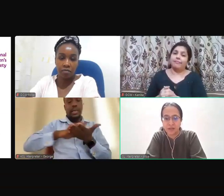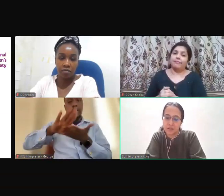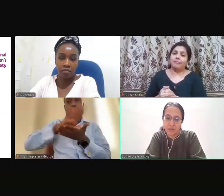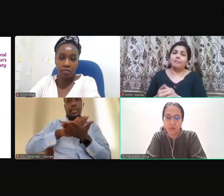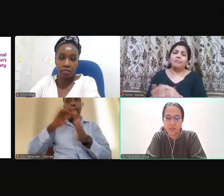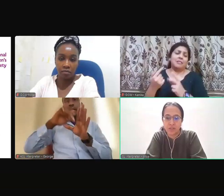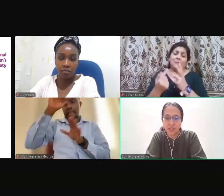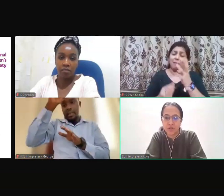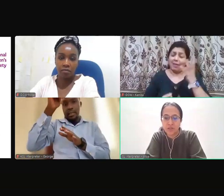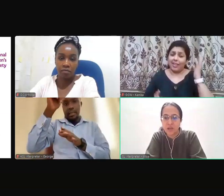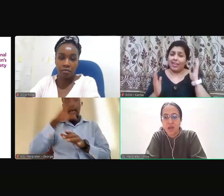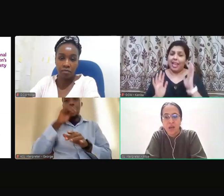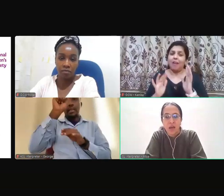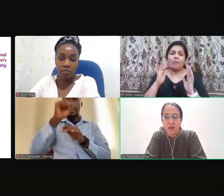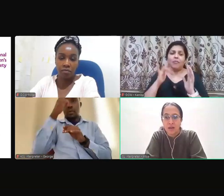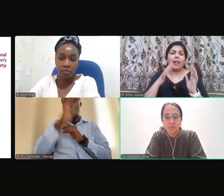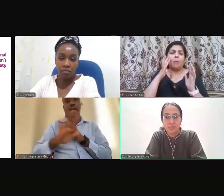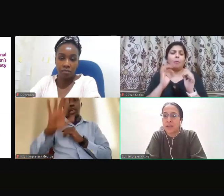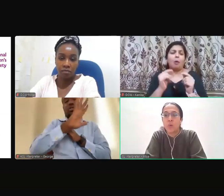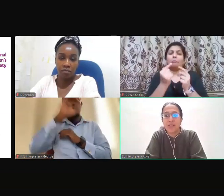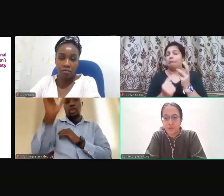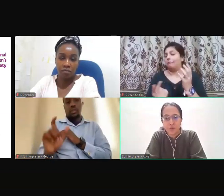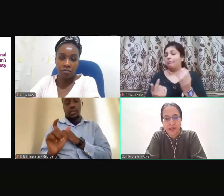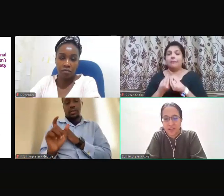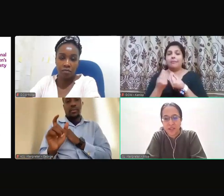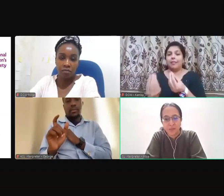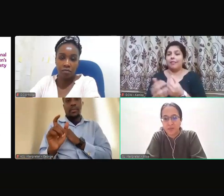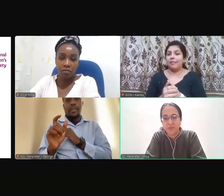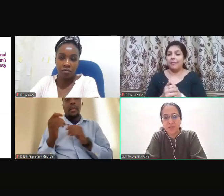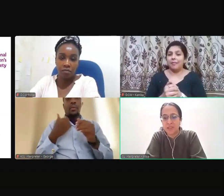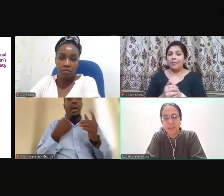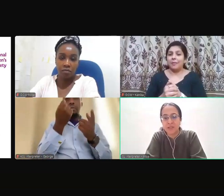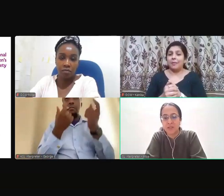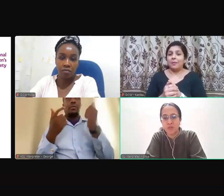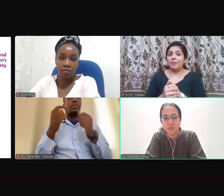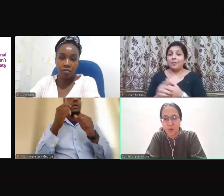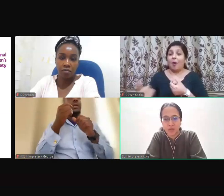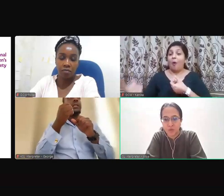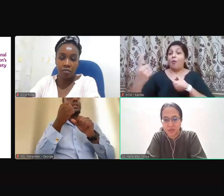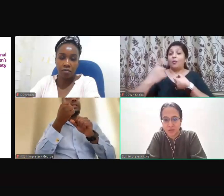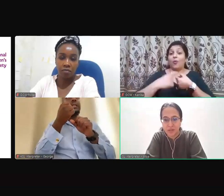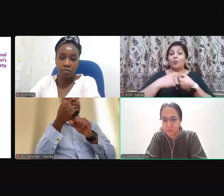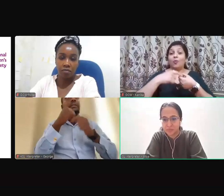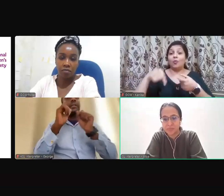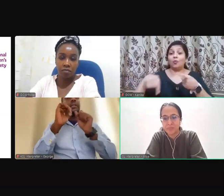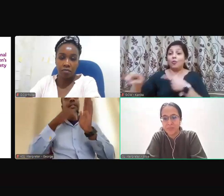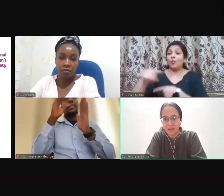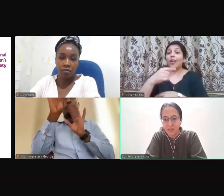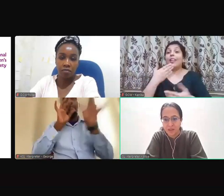India, in the South Asian regions. There are quite a few actually. I've just listed the most important ones here.